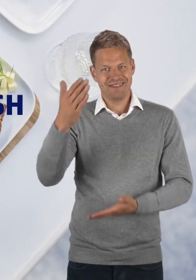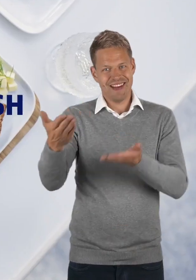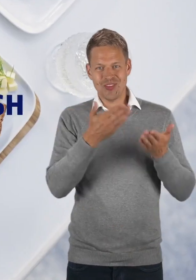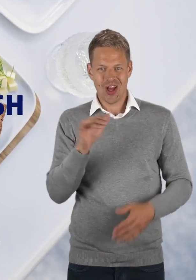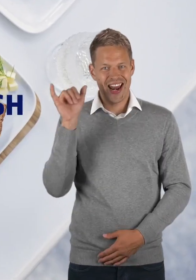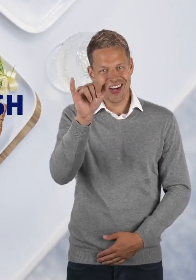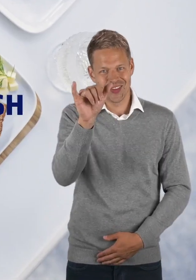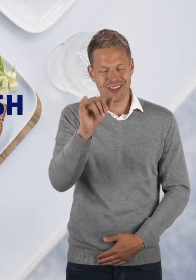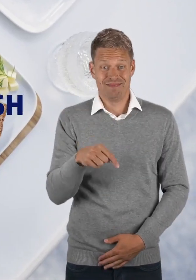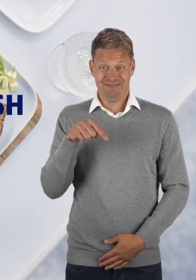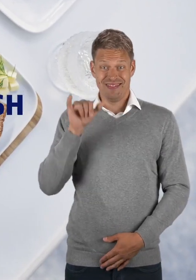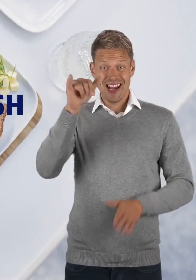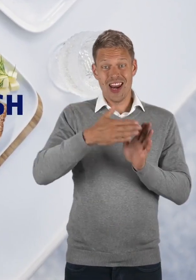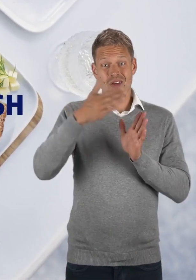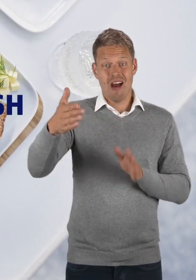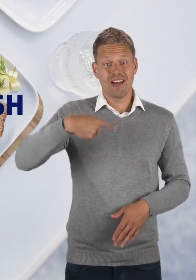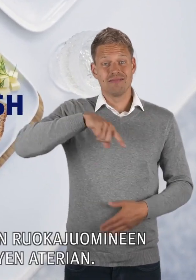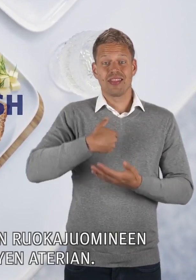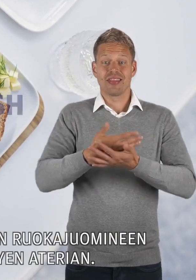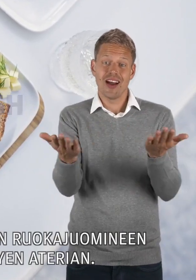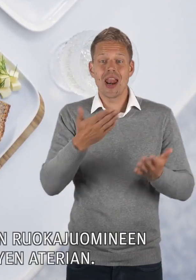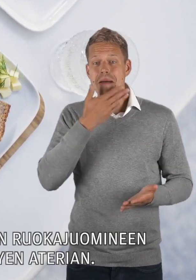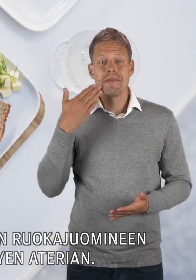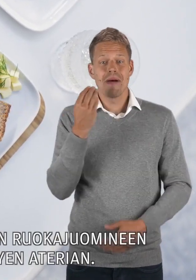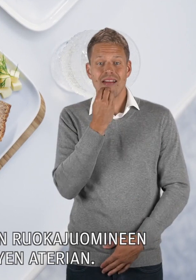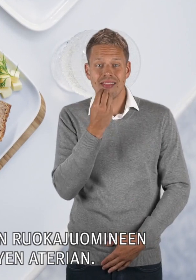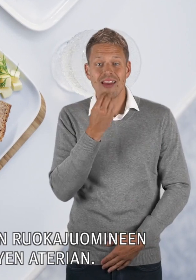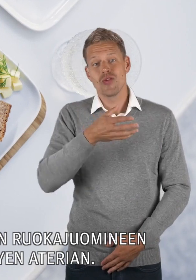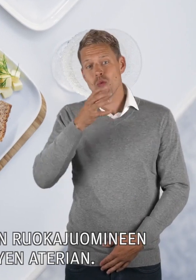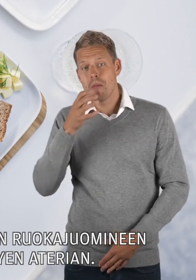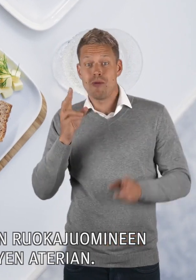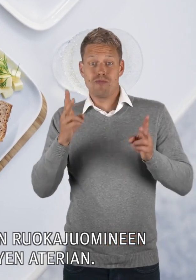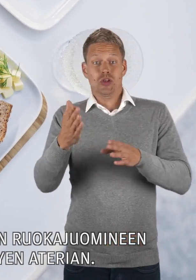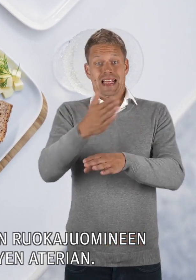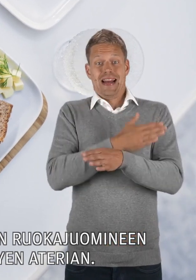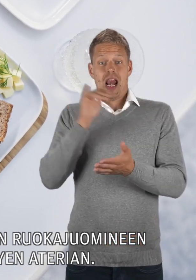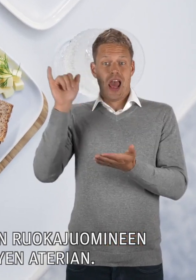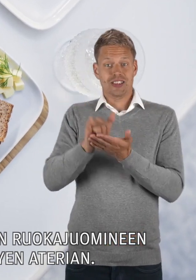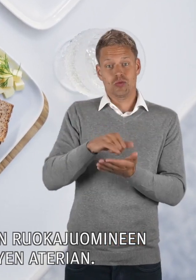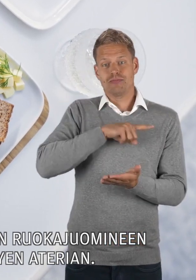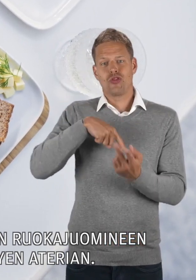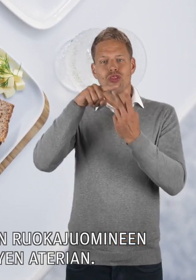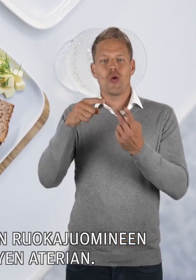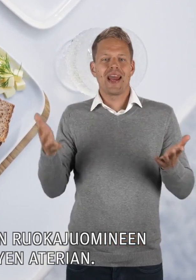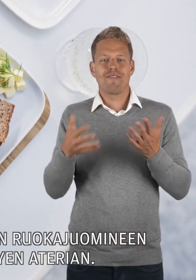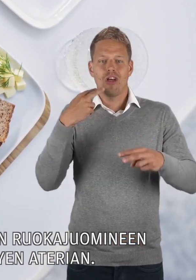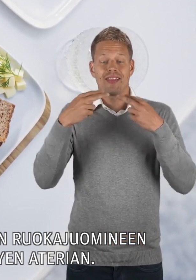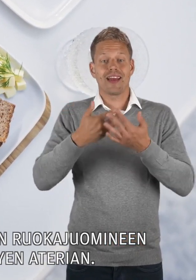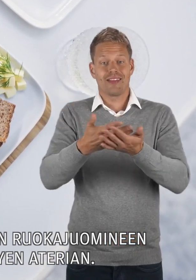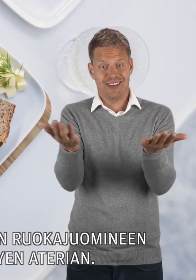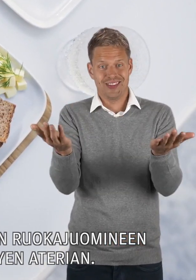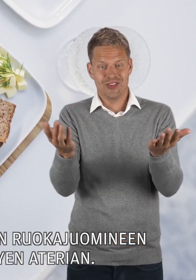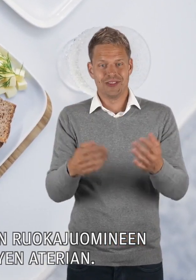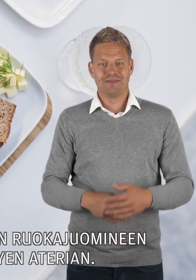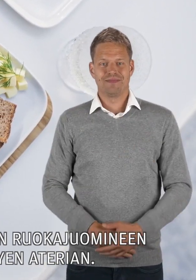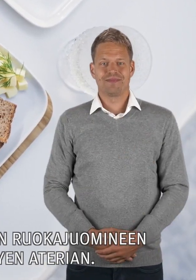Hei, tervetuloa vielä kerran lennolle. Tarjoamme tällä lennolla lämpimän aterian ruokajuomineen sekä ennen laskeutumista vielä